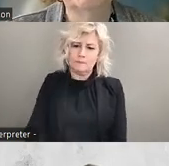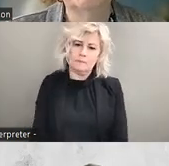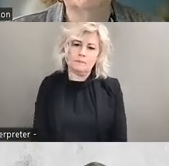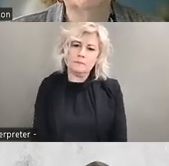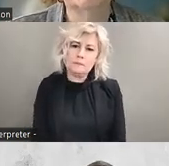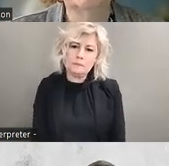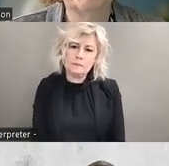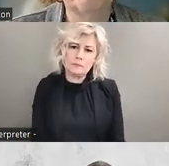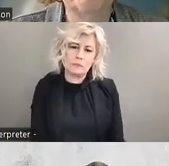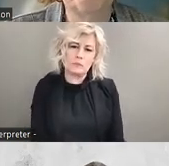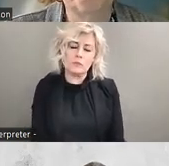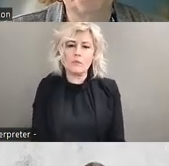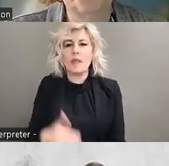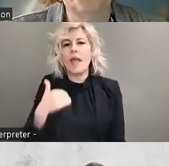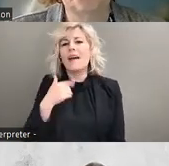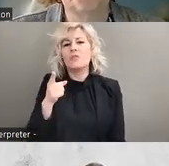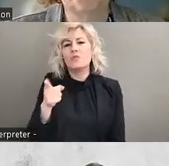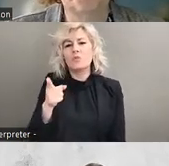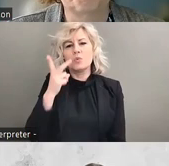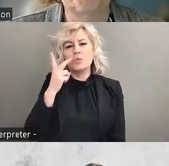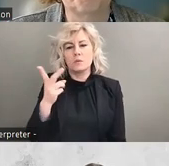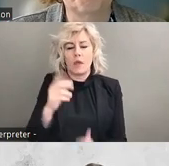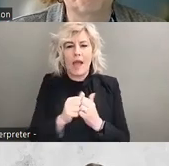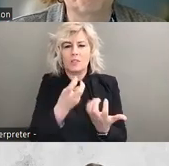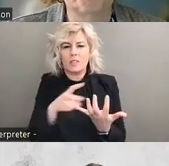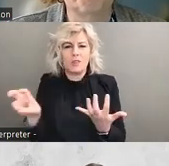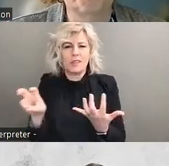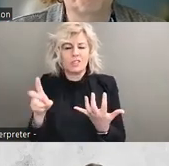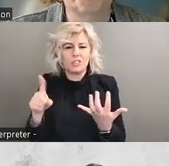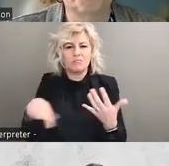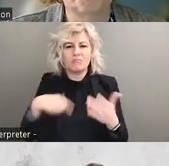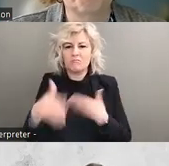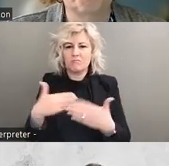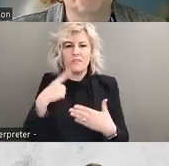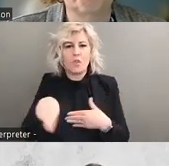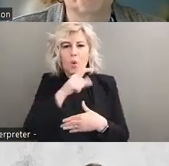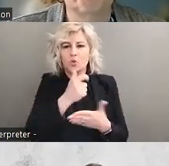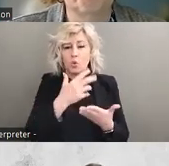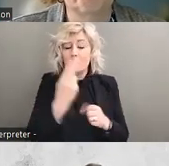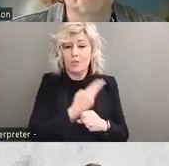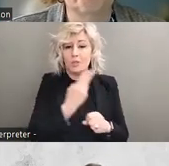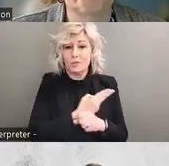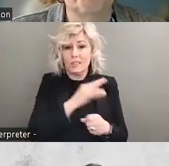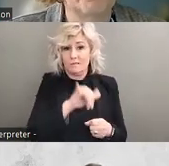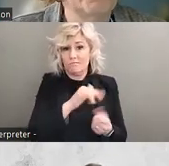Have you found, how's the transition been going for those that have been taking advantage of the settlement?